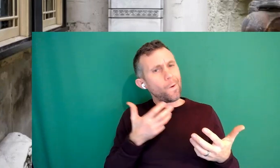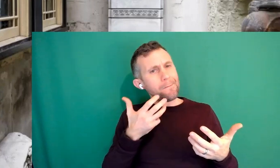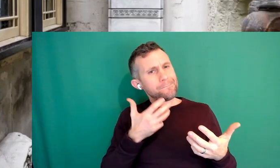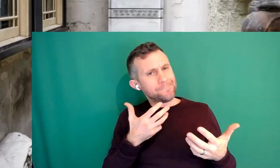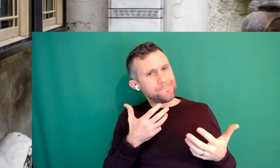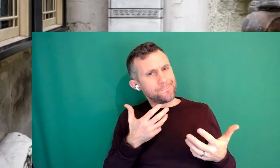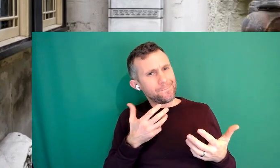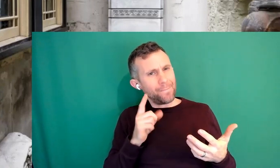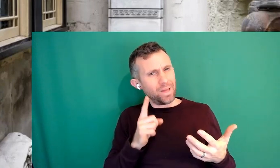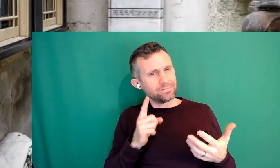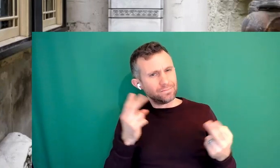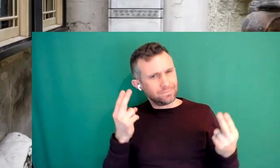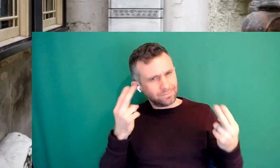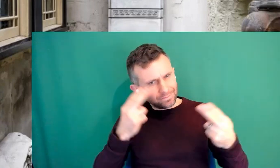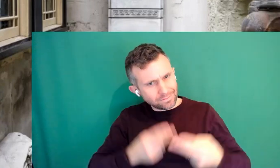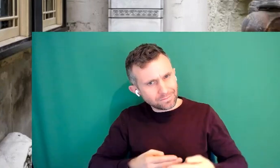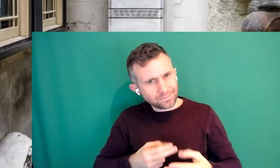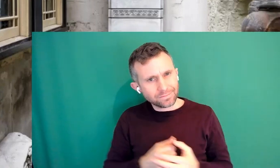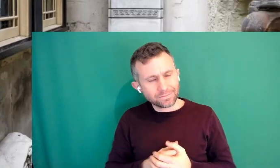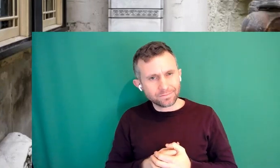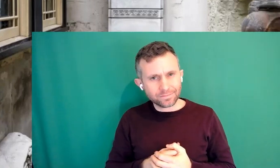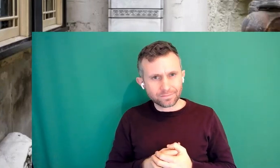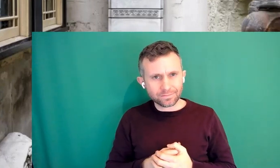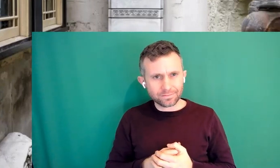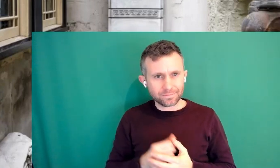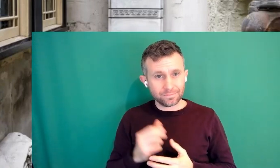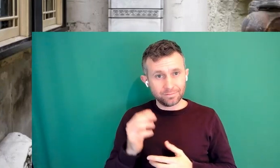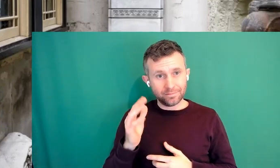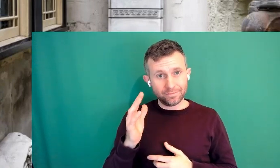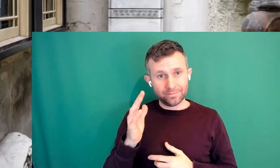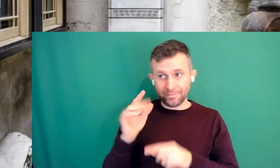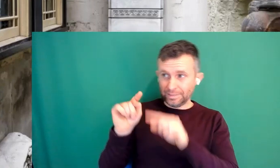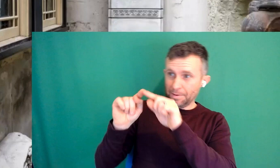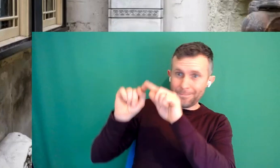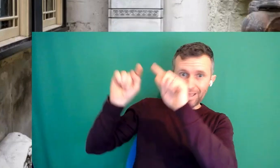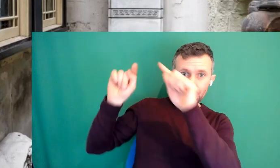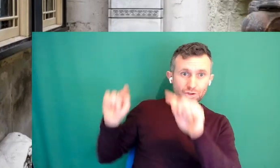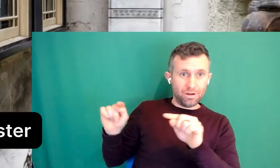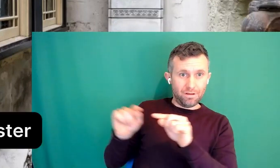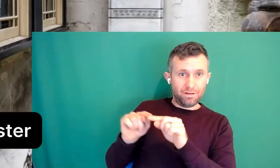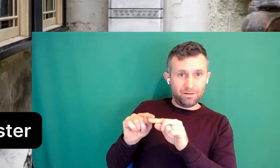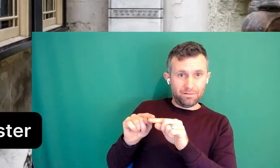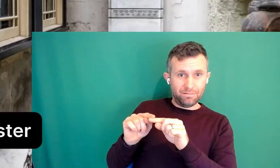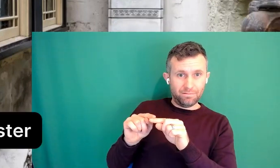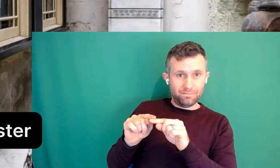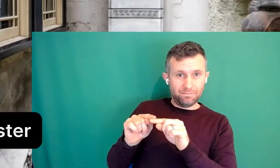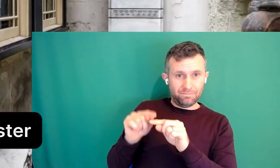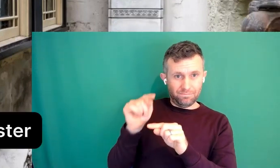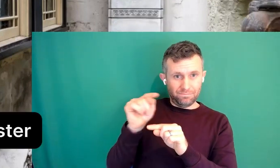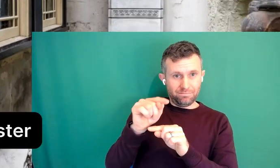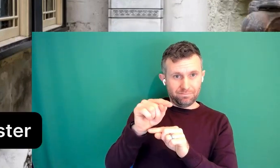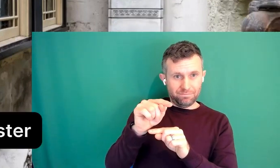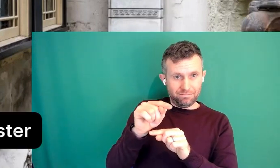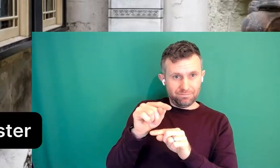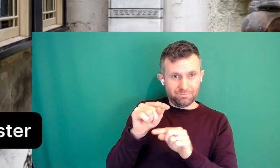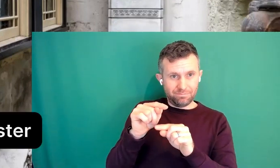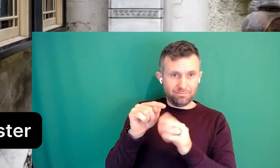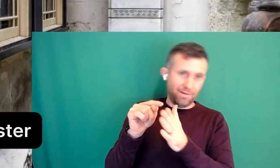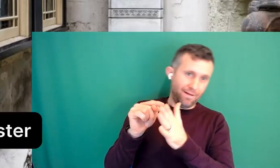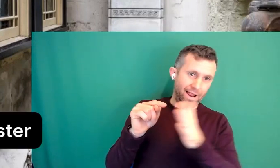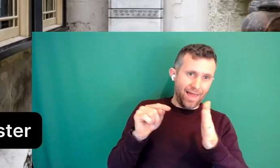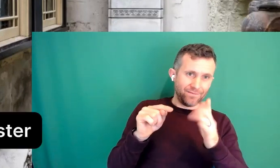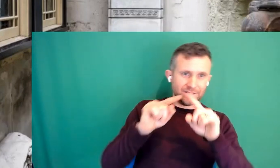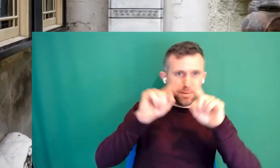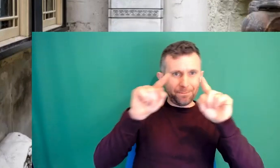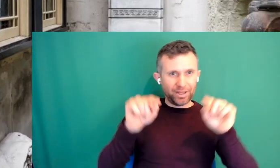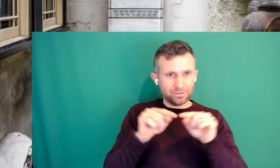new Gothic was becoming more and more popular. His design for the Houses of Commons at